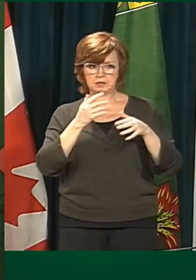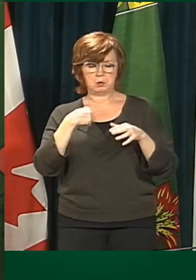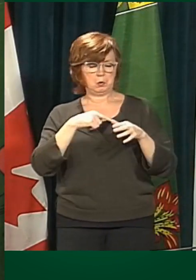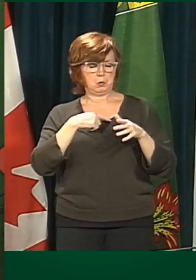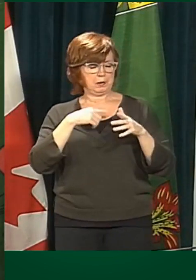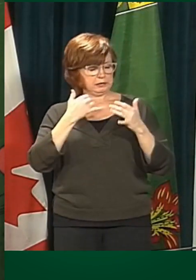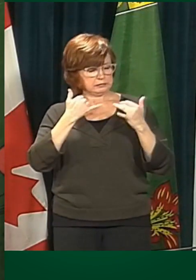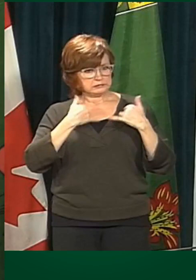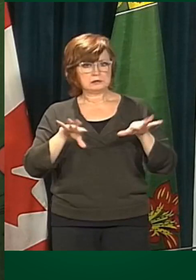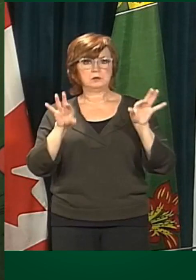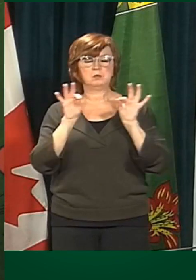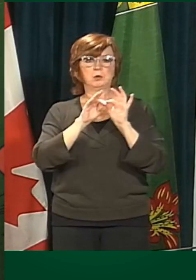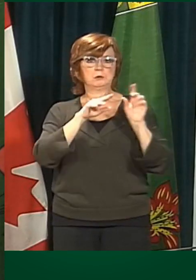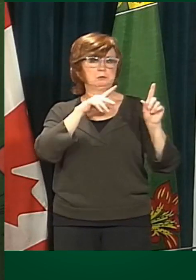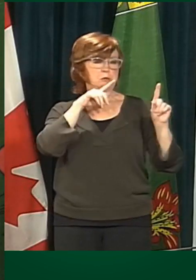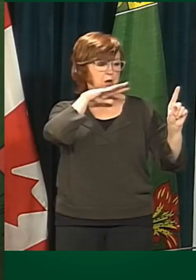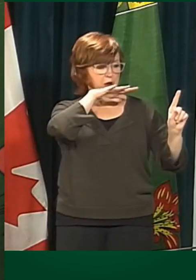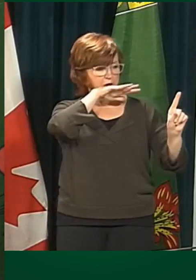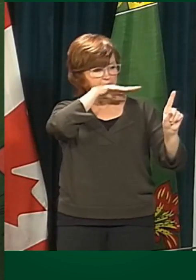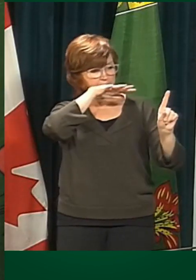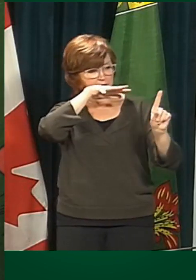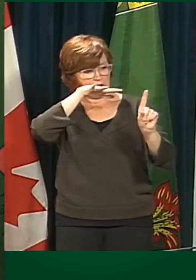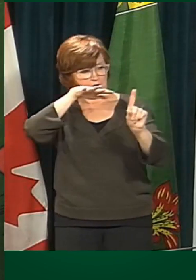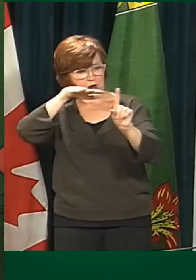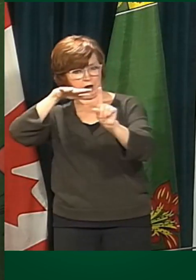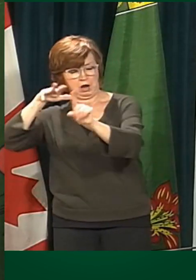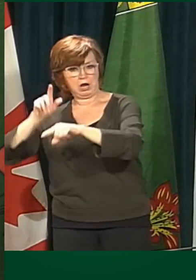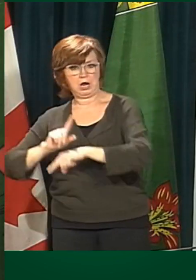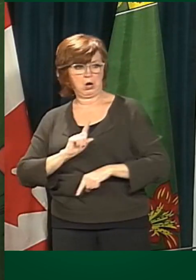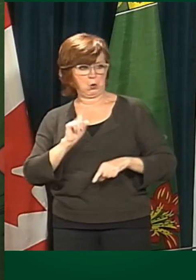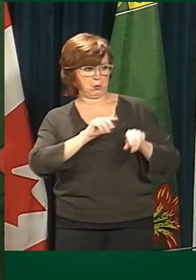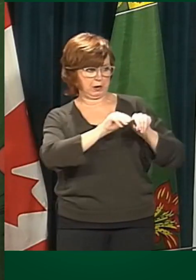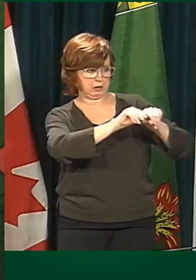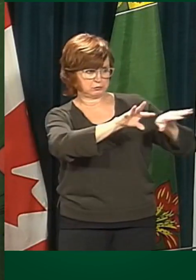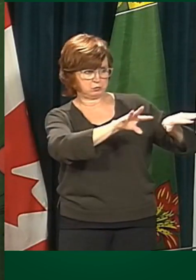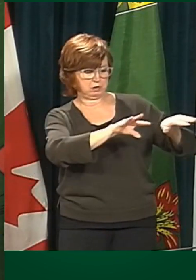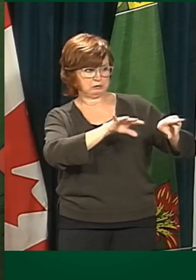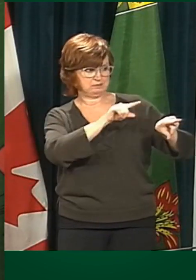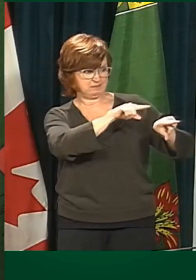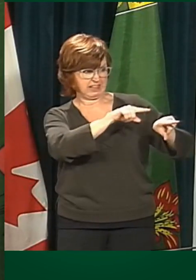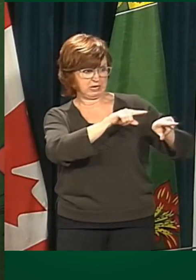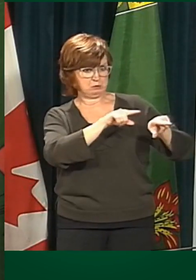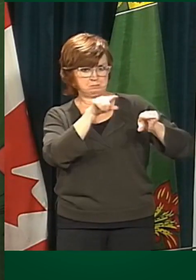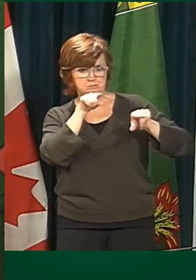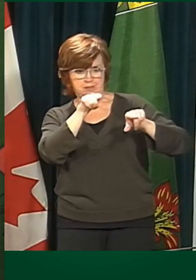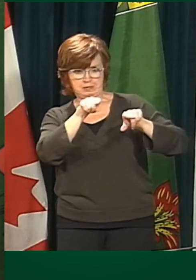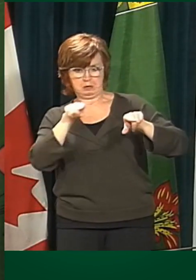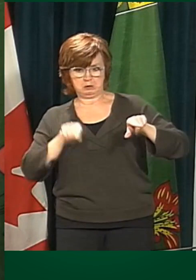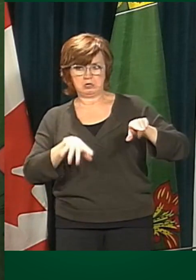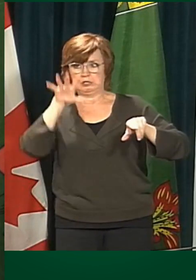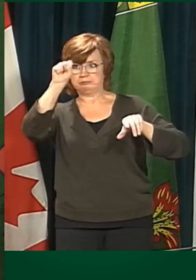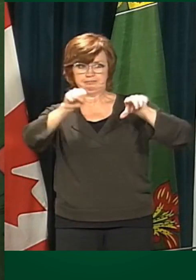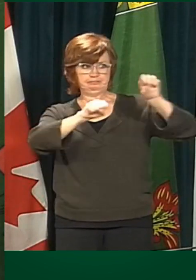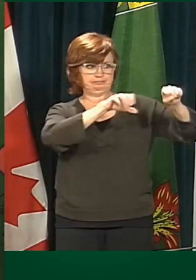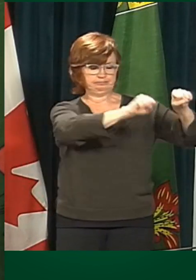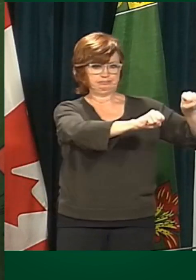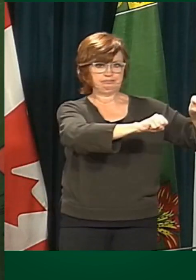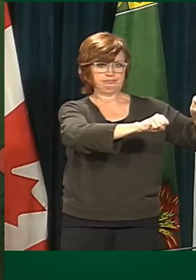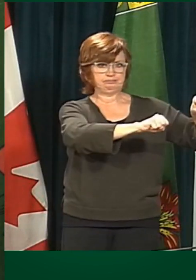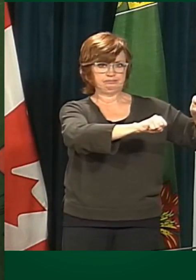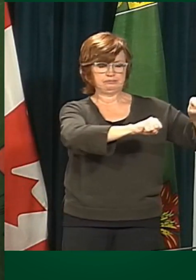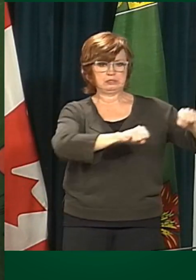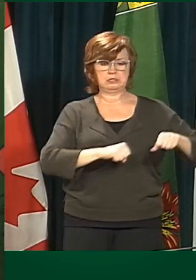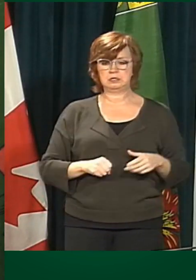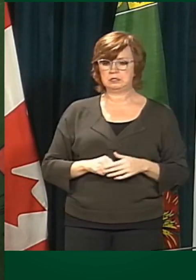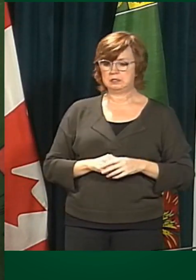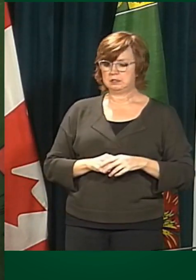into these restrictions very quickly over a week, into fairly strict restrictions in the middle of March, as we